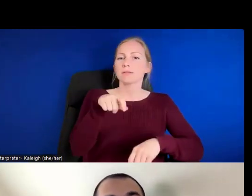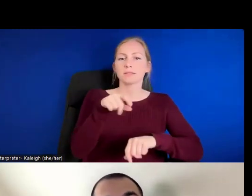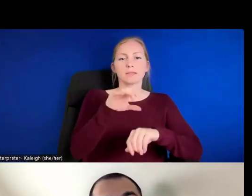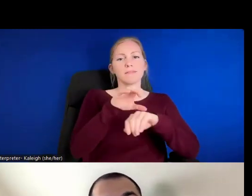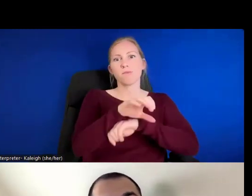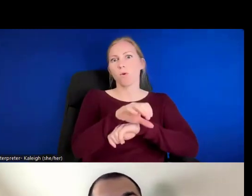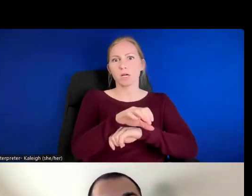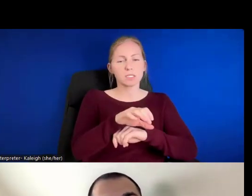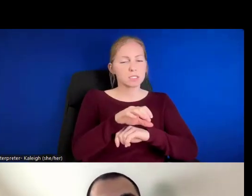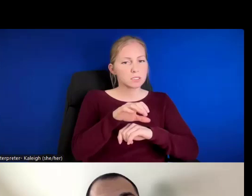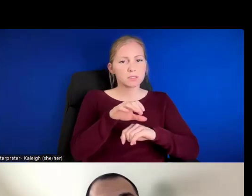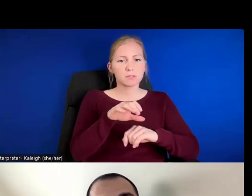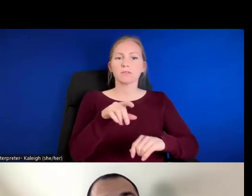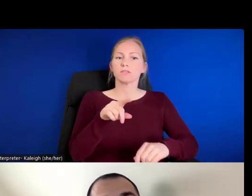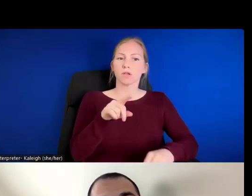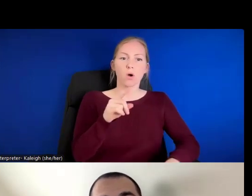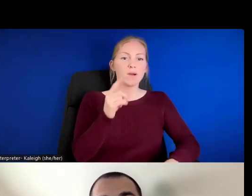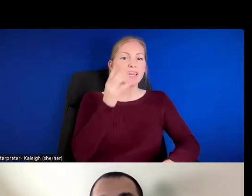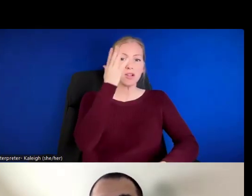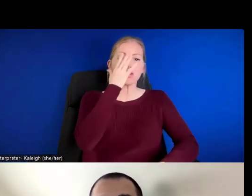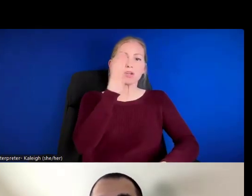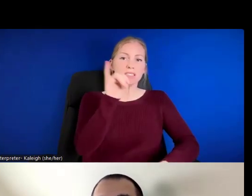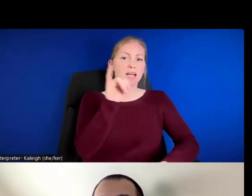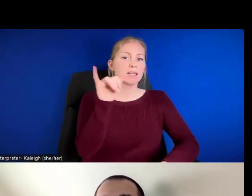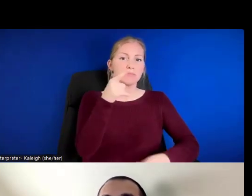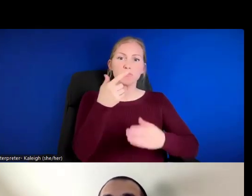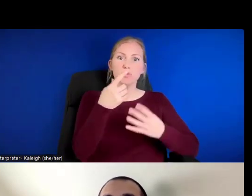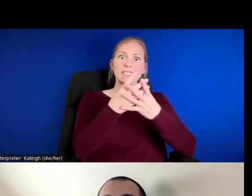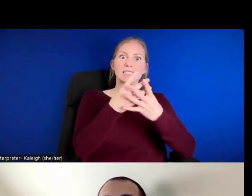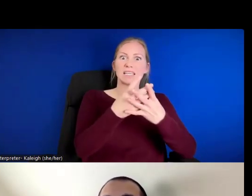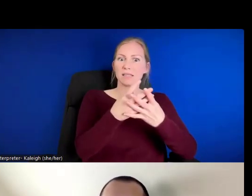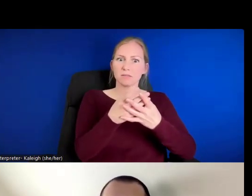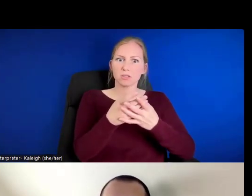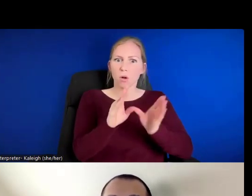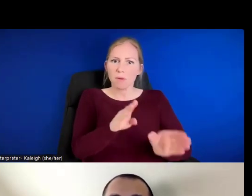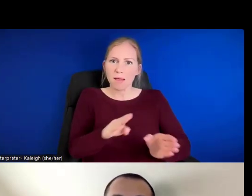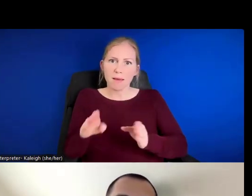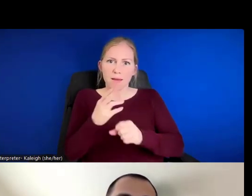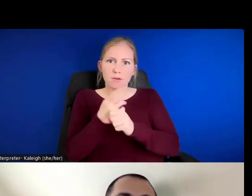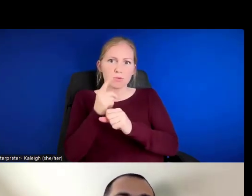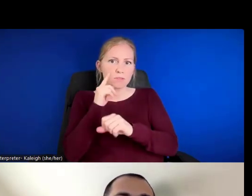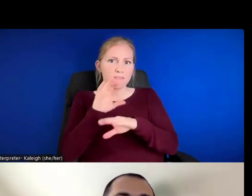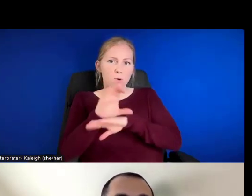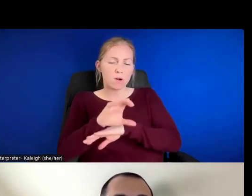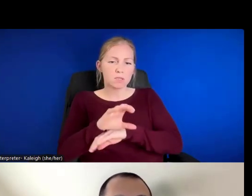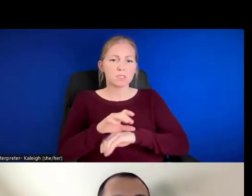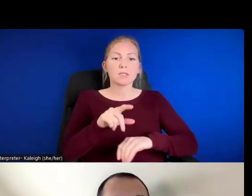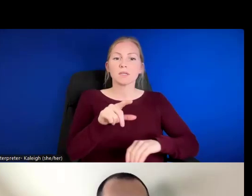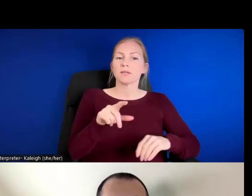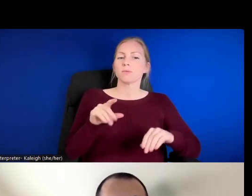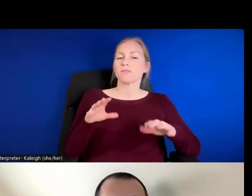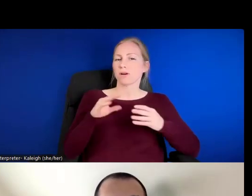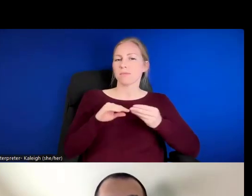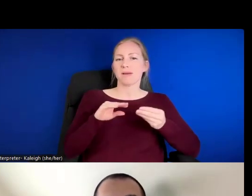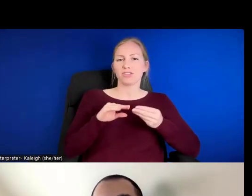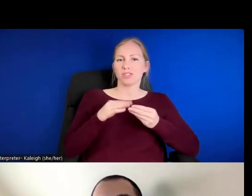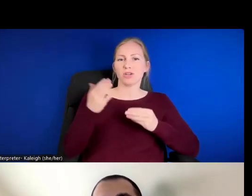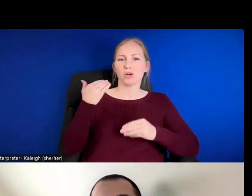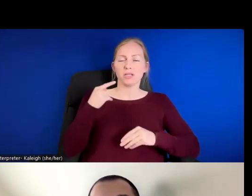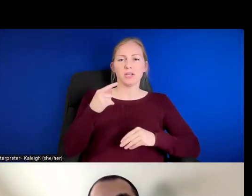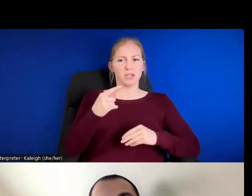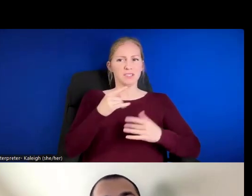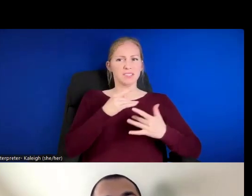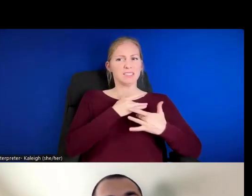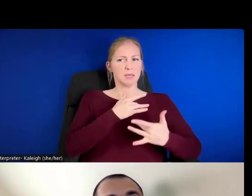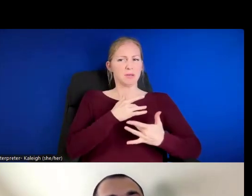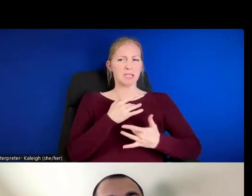look like prison planned uses of force. As we mentioned earlier, teams of usually 4